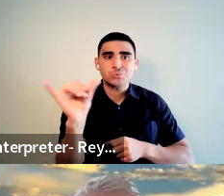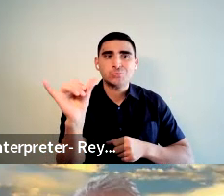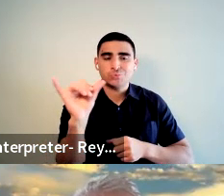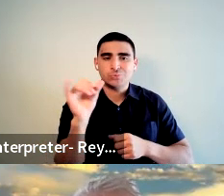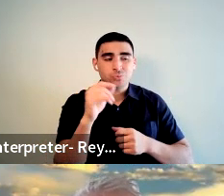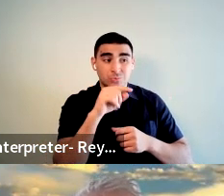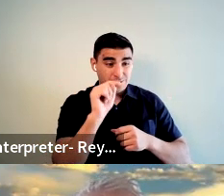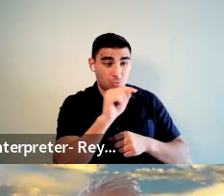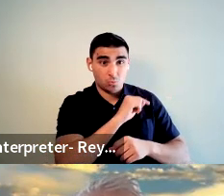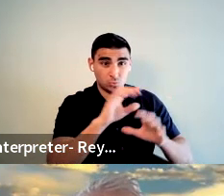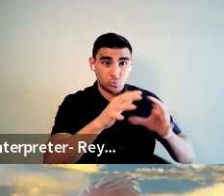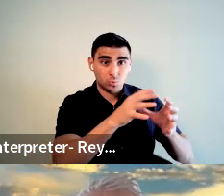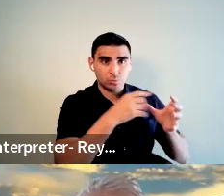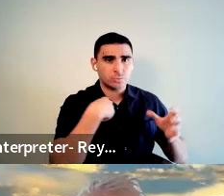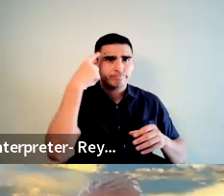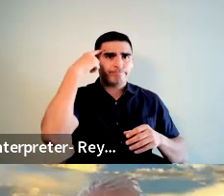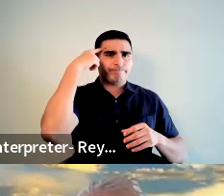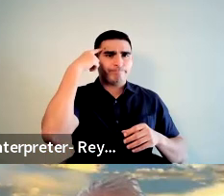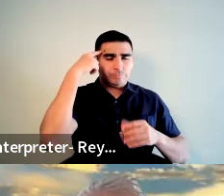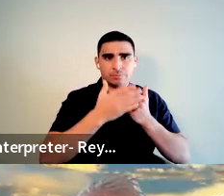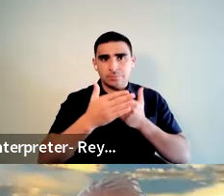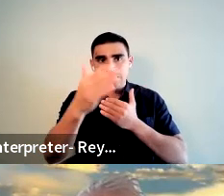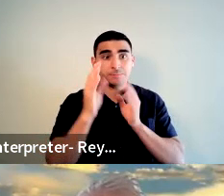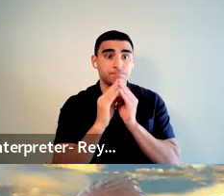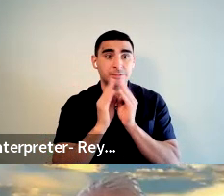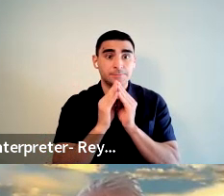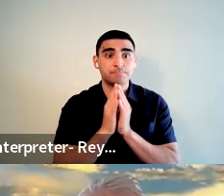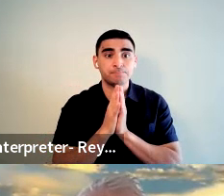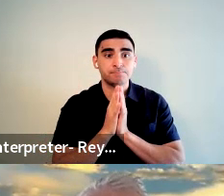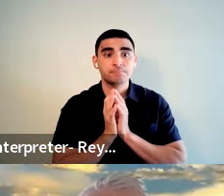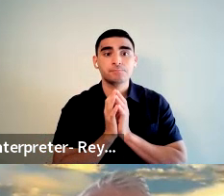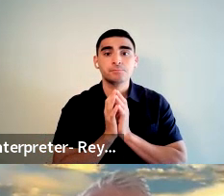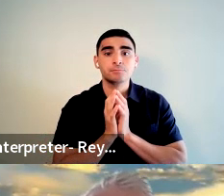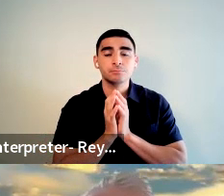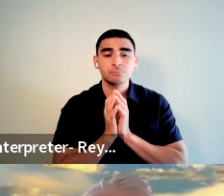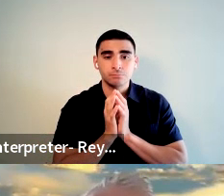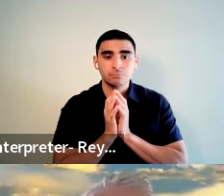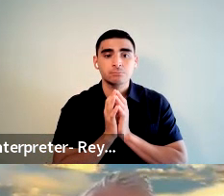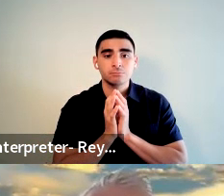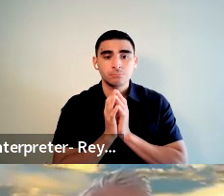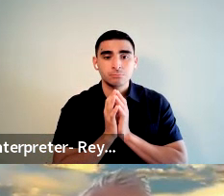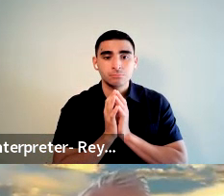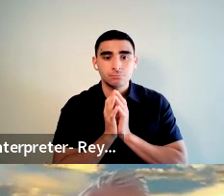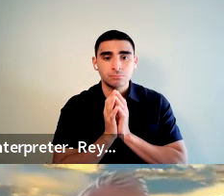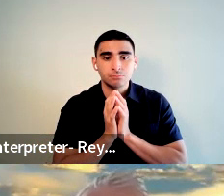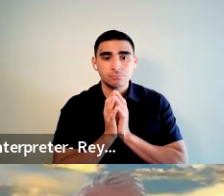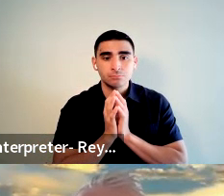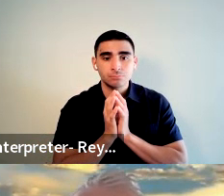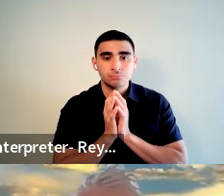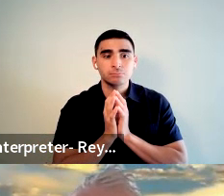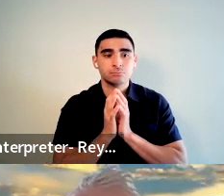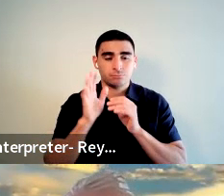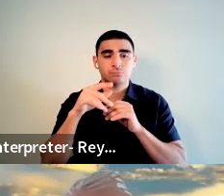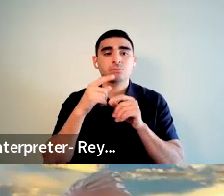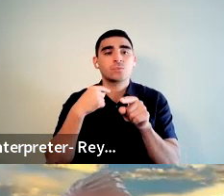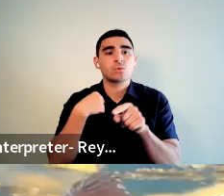moving forward. After today's meeting, when the deep in the details work starts to happen from